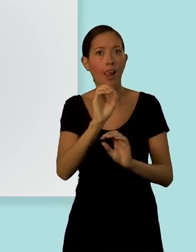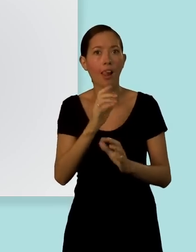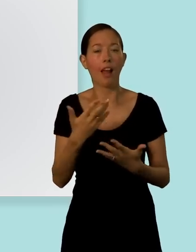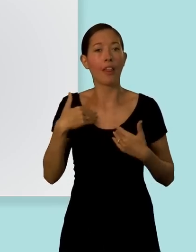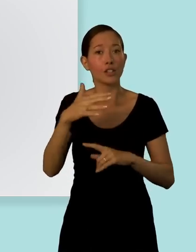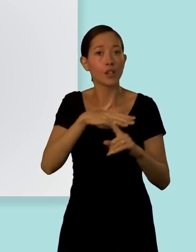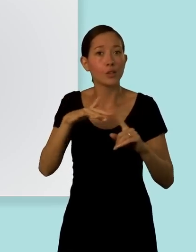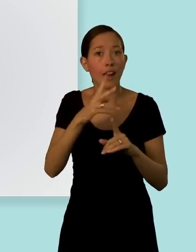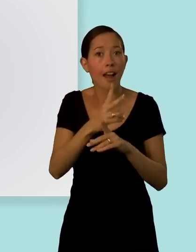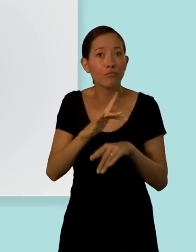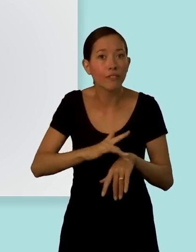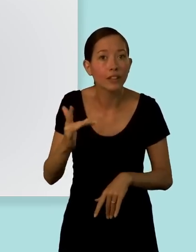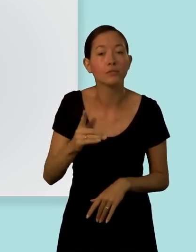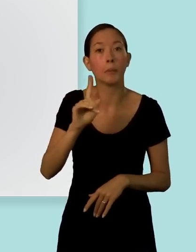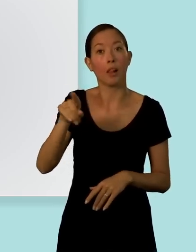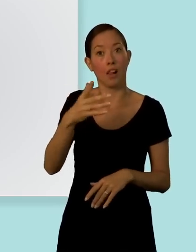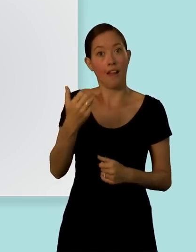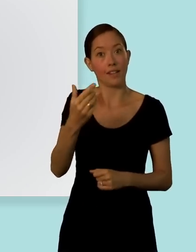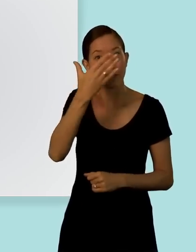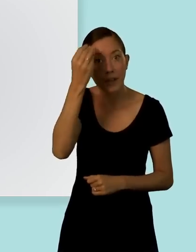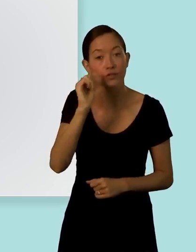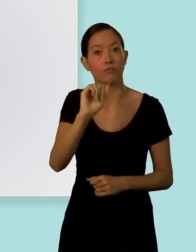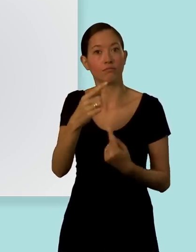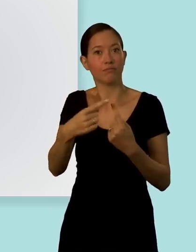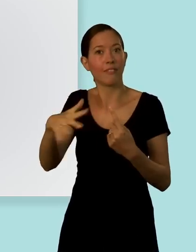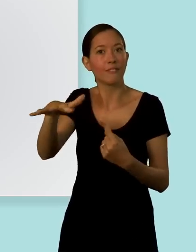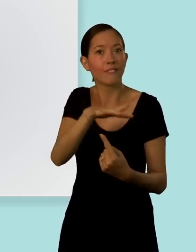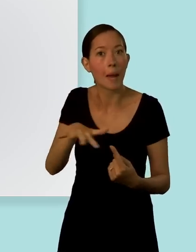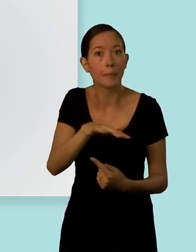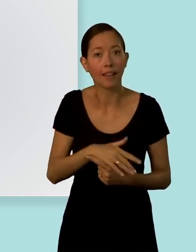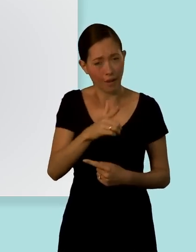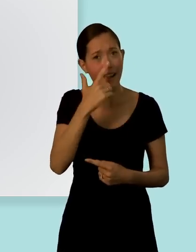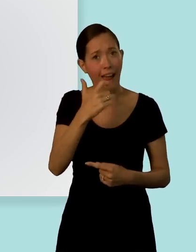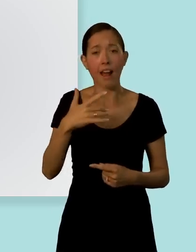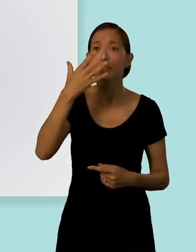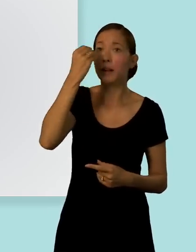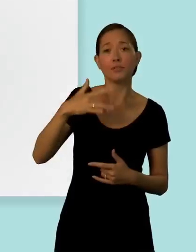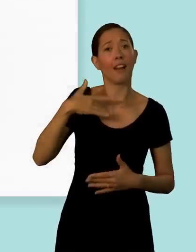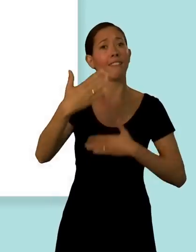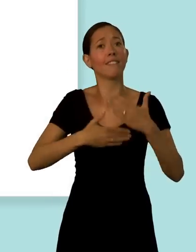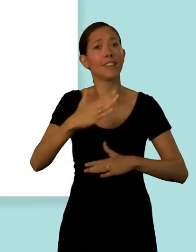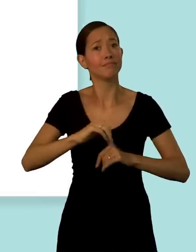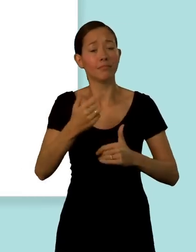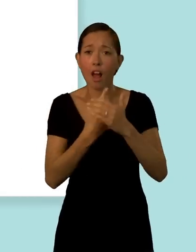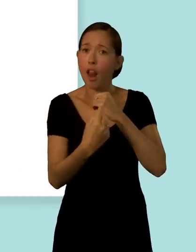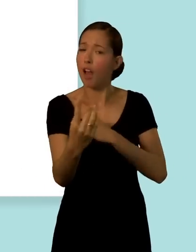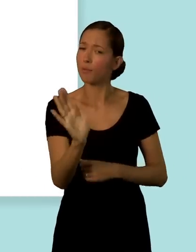with dementia and their close family. It is possible to live well with dementia, and you don't have to face it alone.